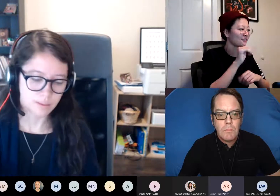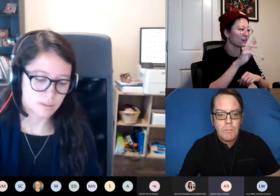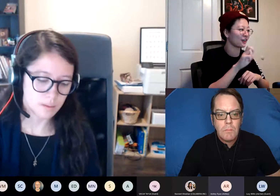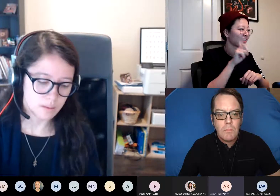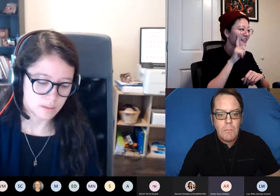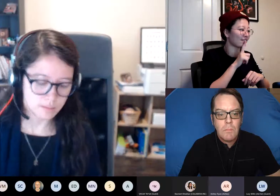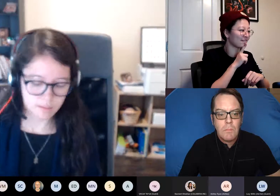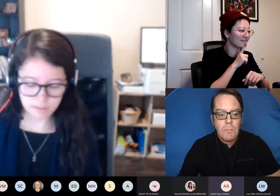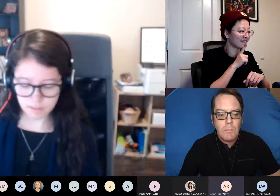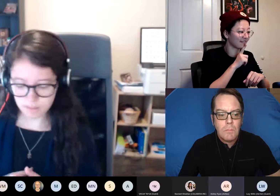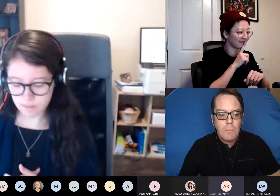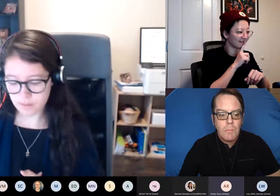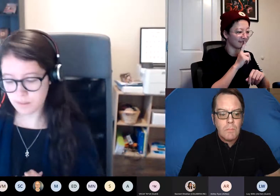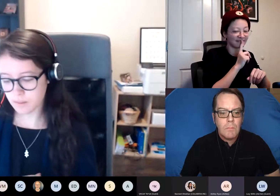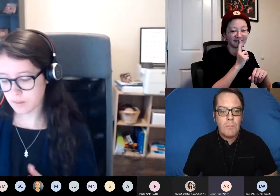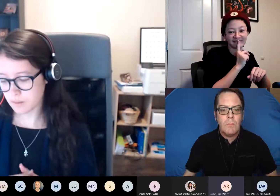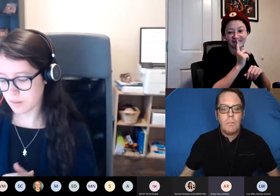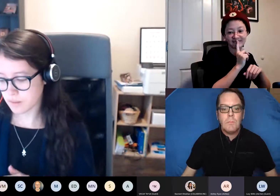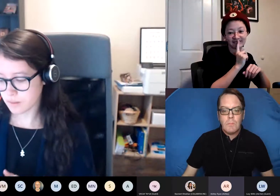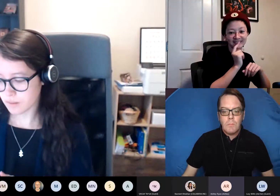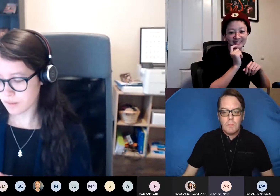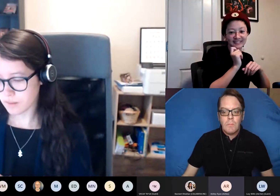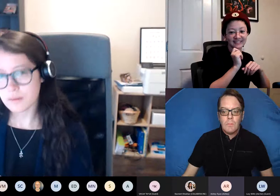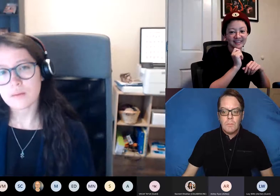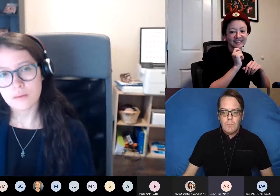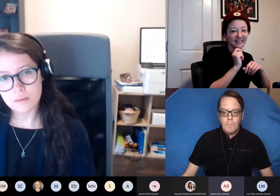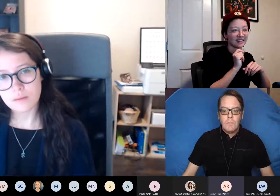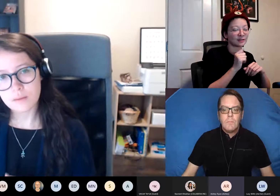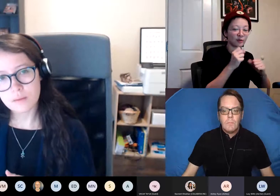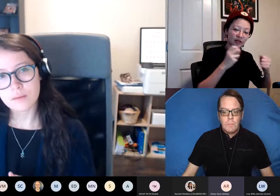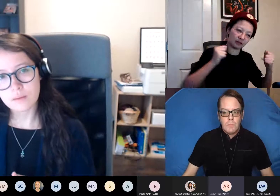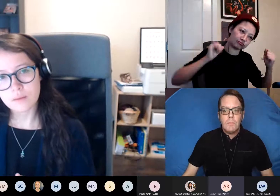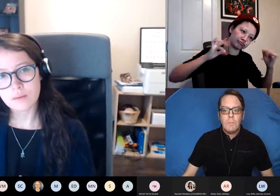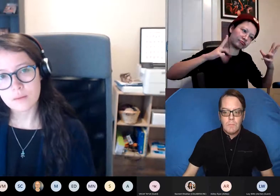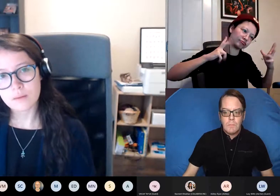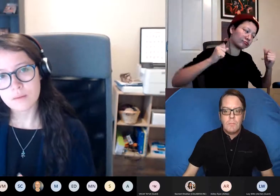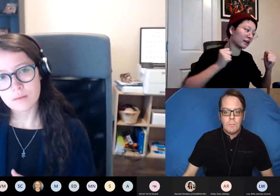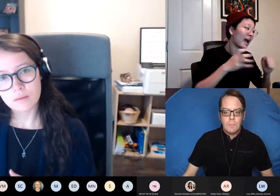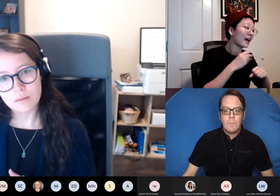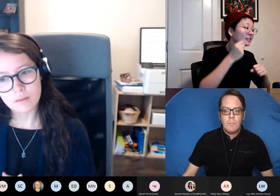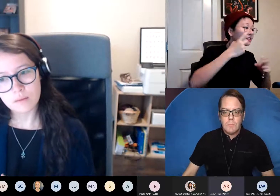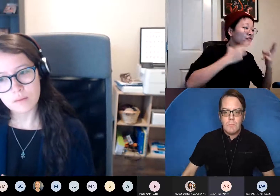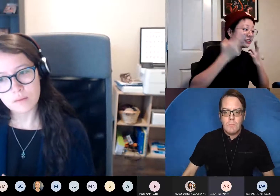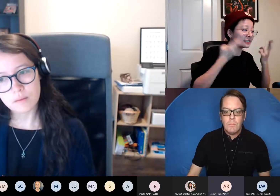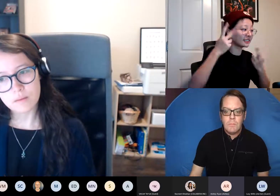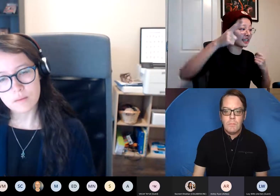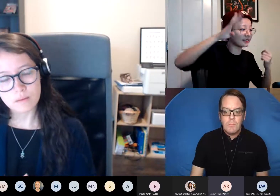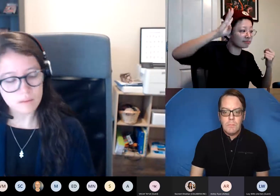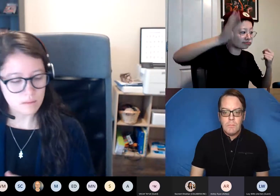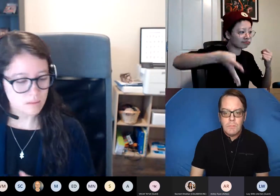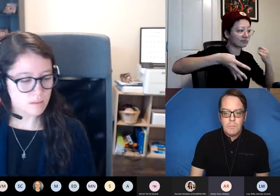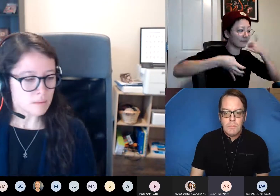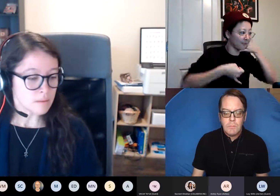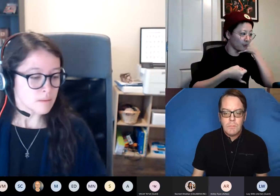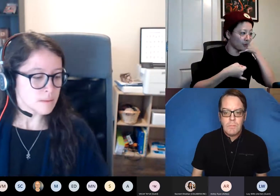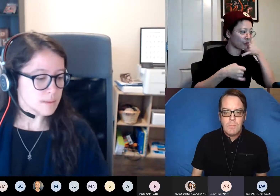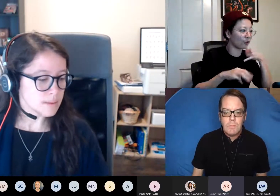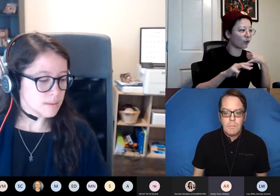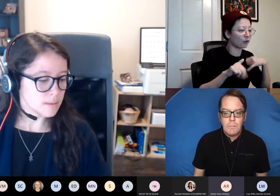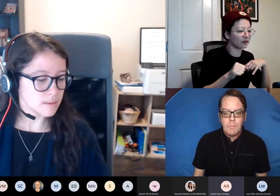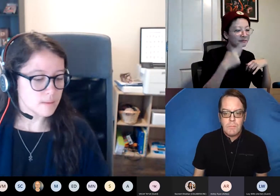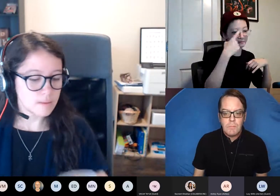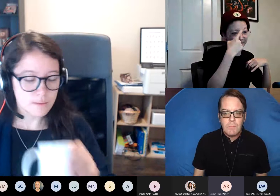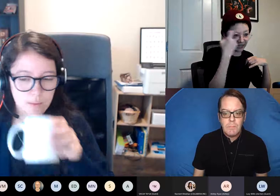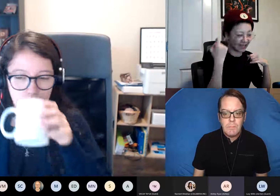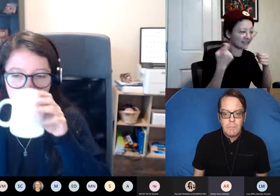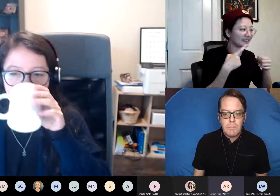language because both his mother and his wife were deaf individuals. So he was quite fluent. And the